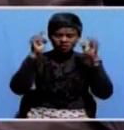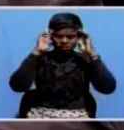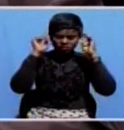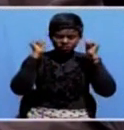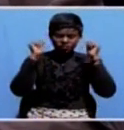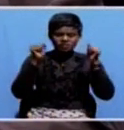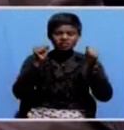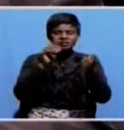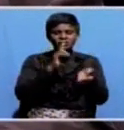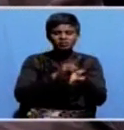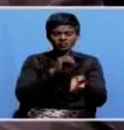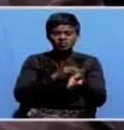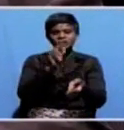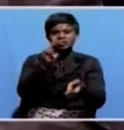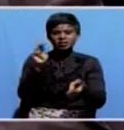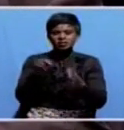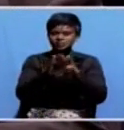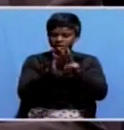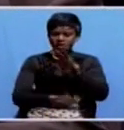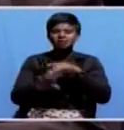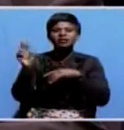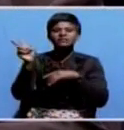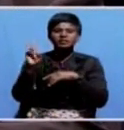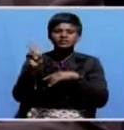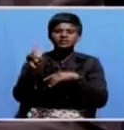Kaunda. And under one-party state,